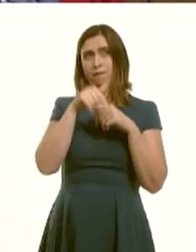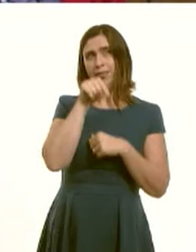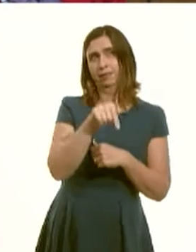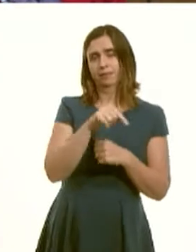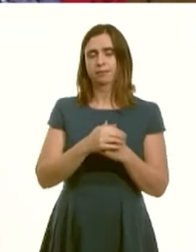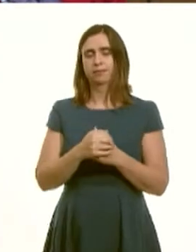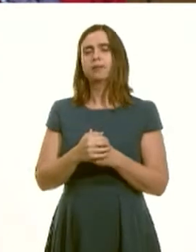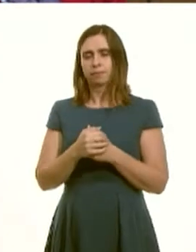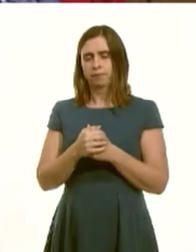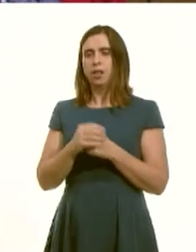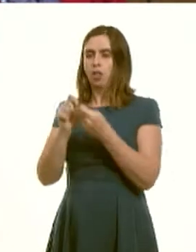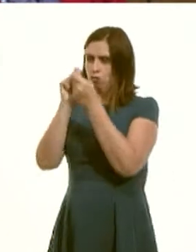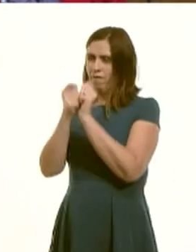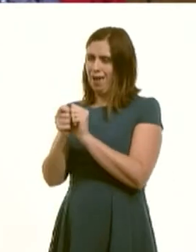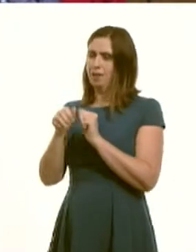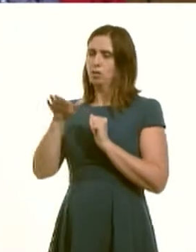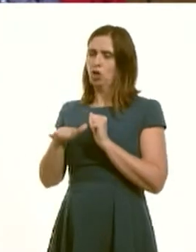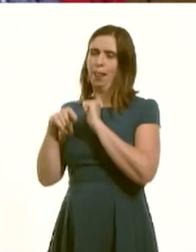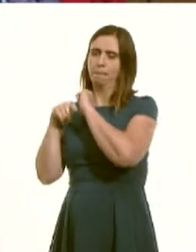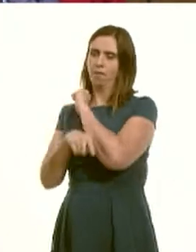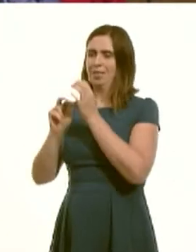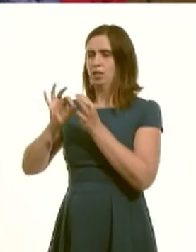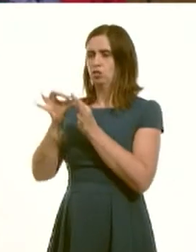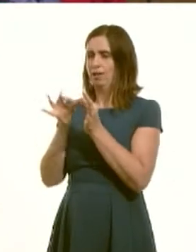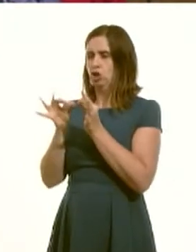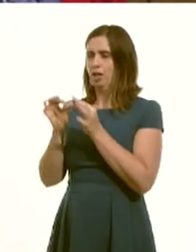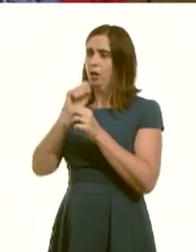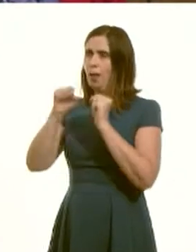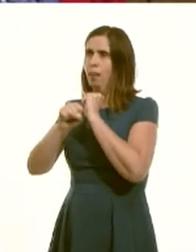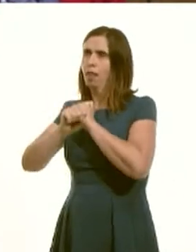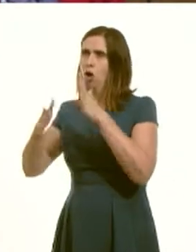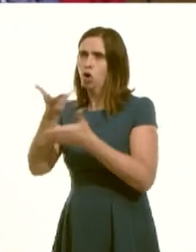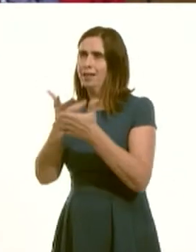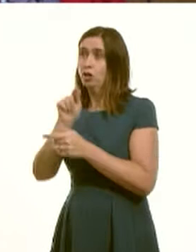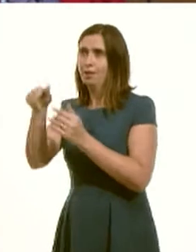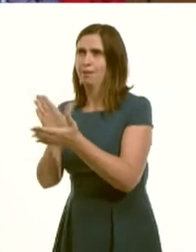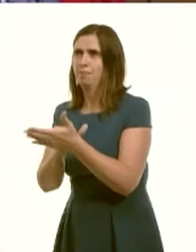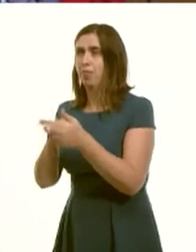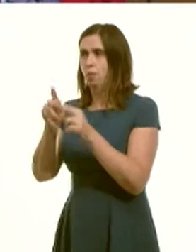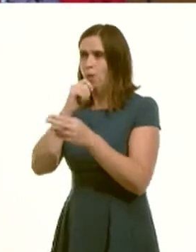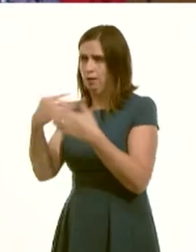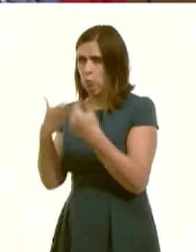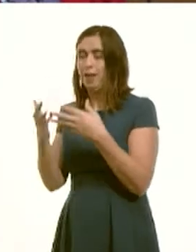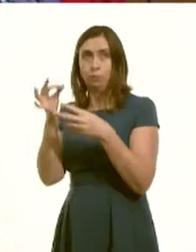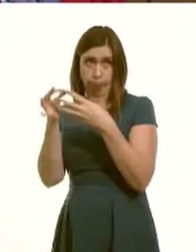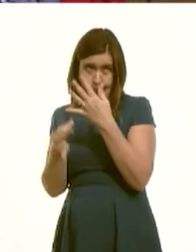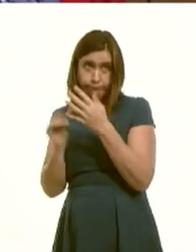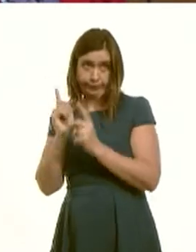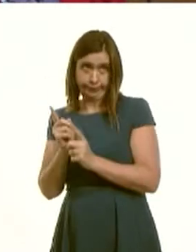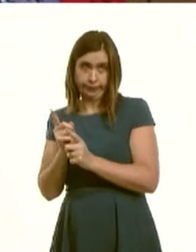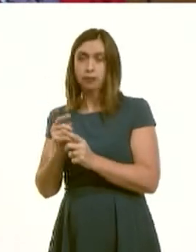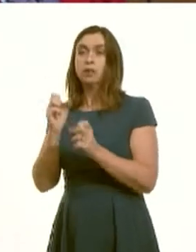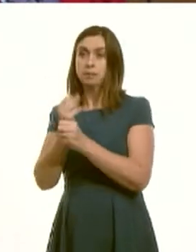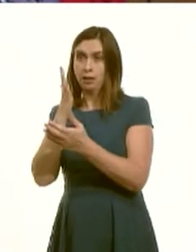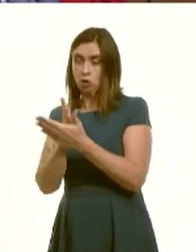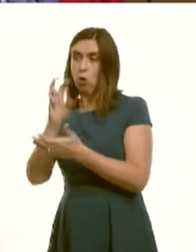that the revised child poverty strategy, which will be published for consultation next month, will seek to address those issues in order to ensure that we in